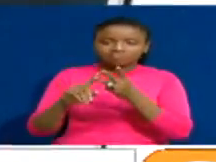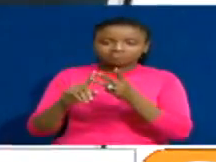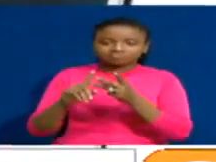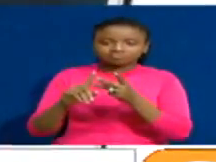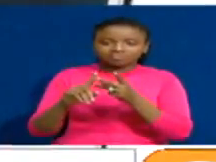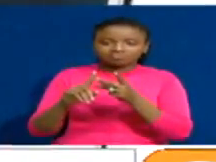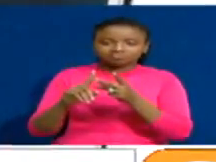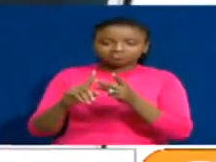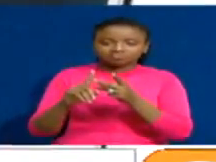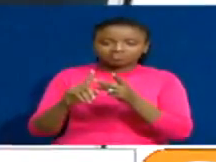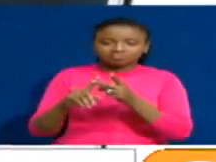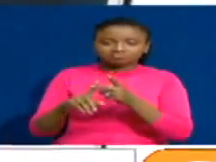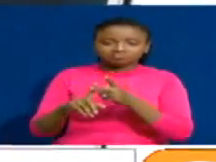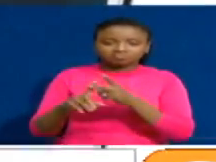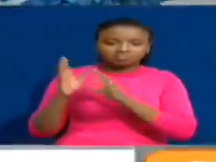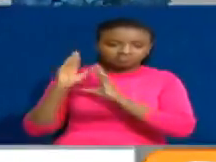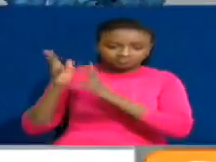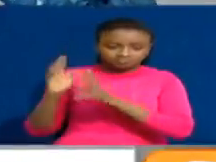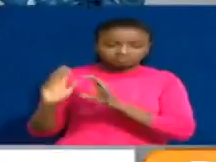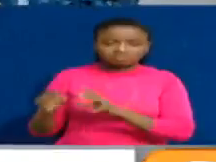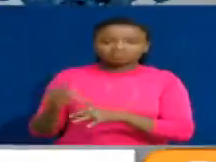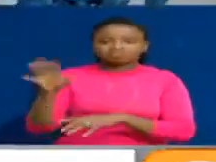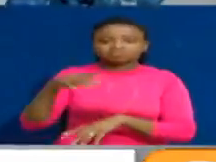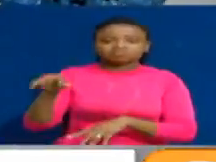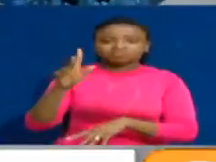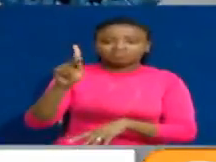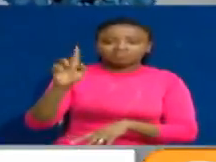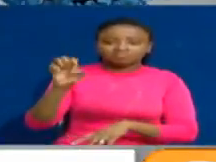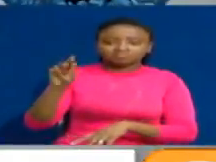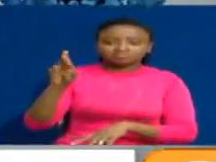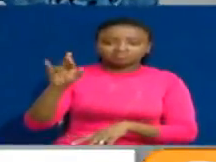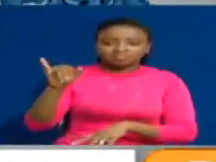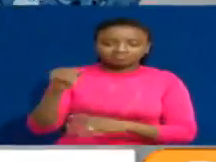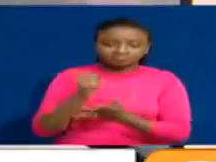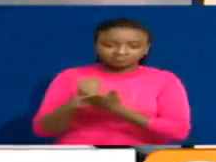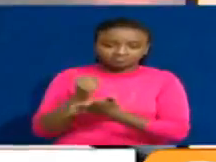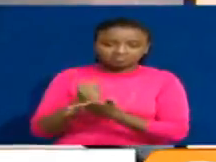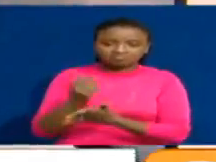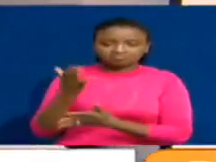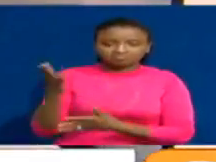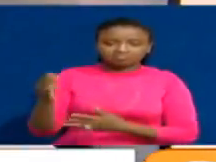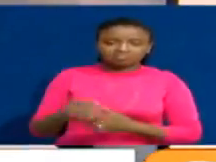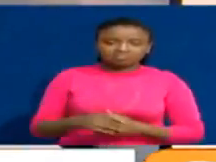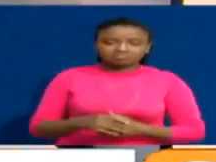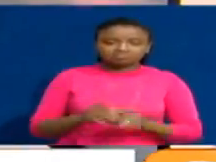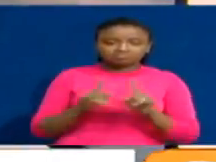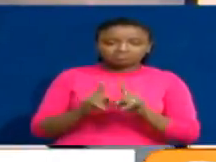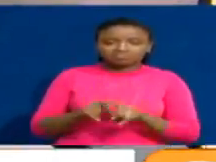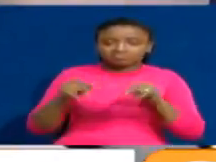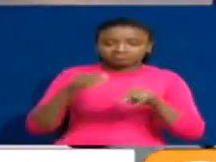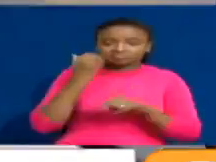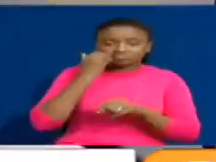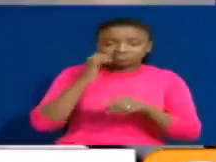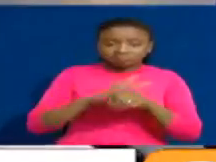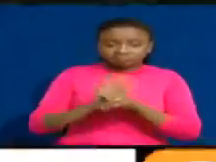Delta variant, according to the Ministry of Health, is becoming dominant in the country, accounting for the surge of cases witnessed previously in the